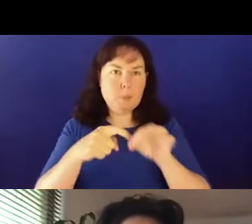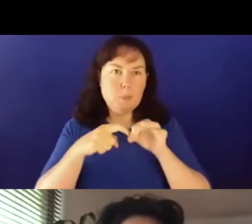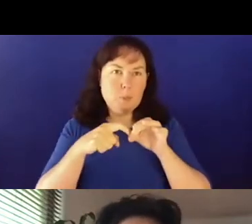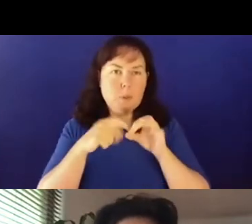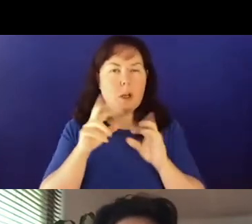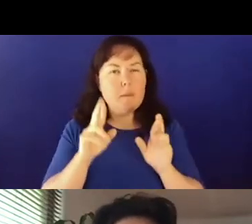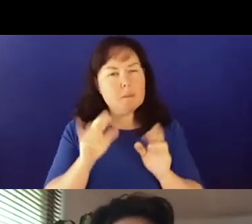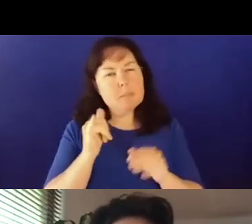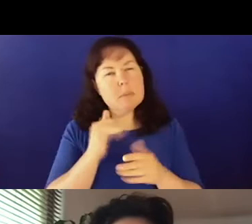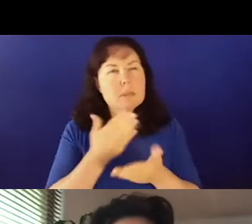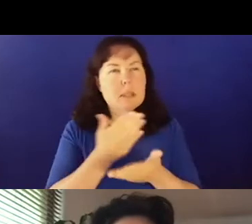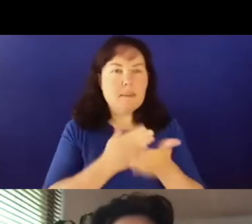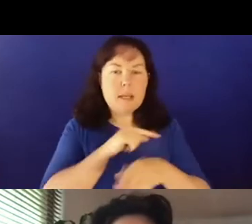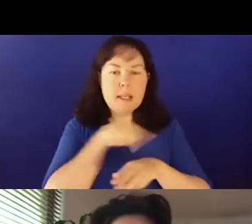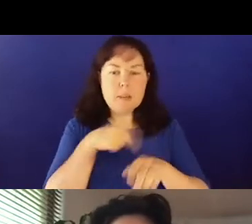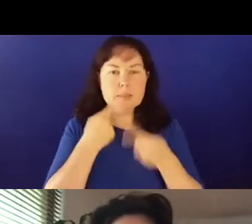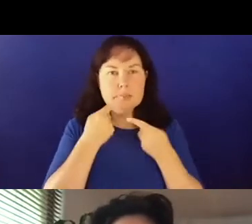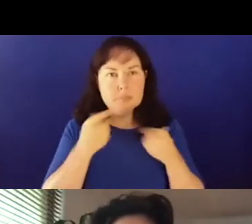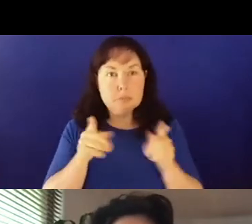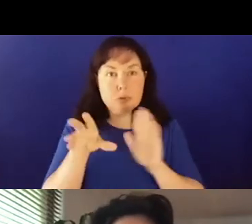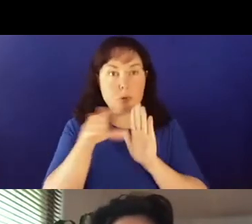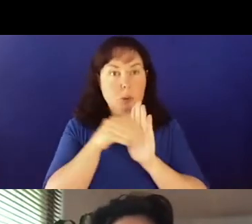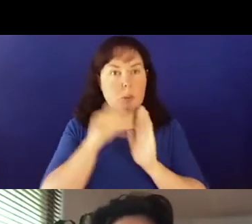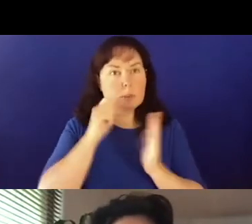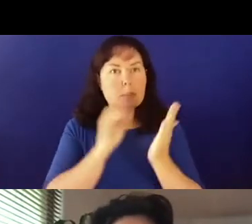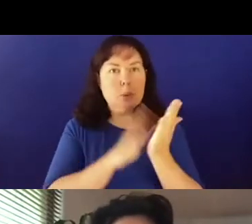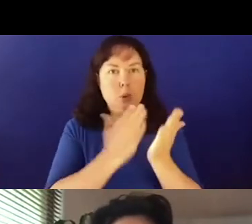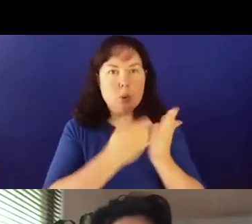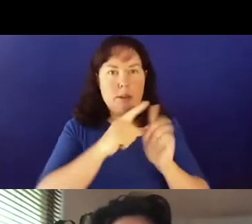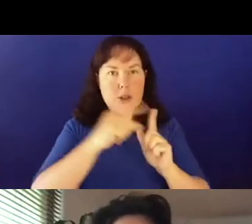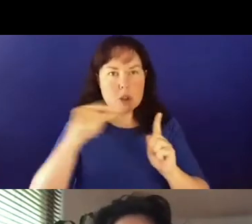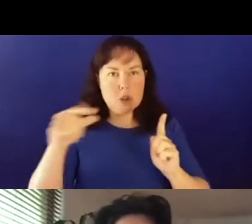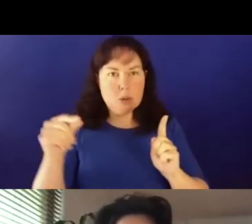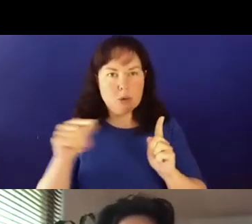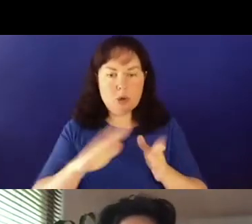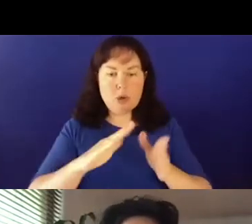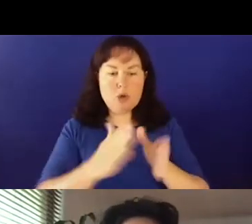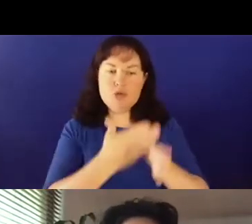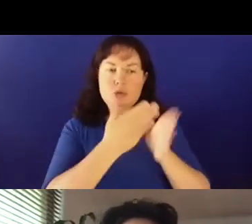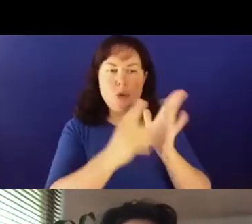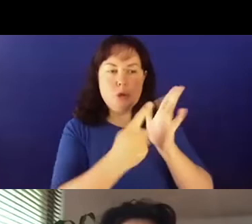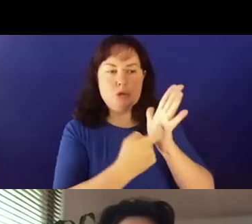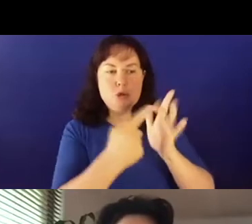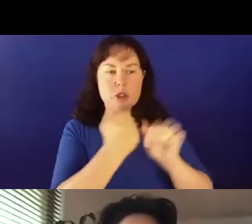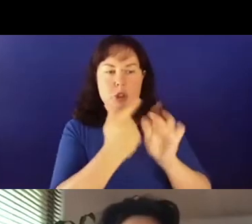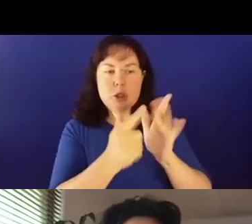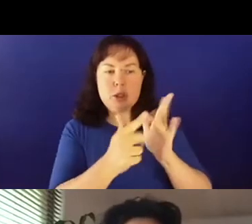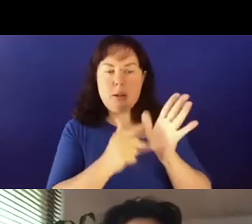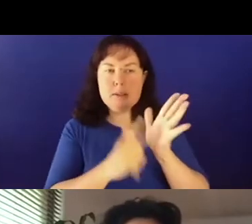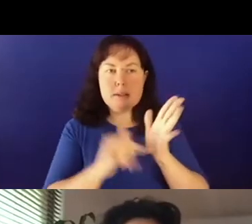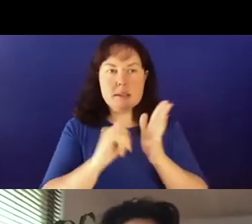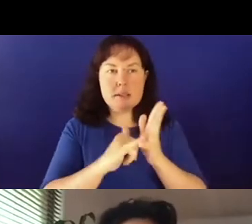is being recorded. It will be up on the Digital Originals guidelines page on the Screen Australia website, and I can chuck a link for that in the chat later on as